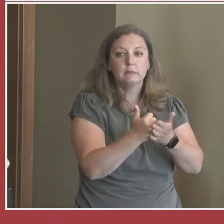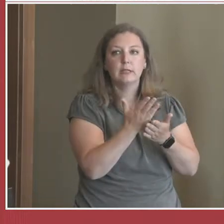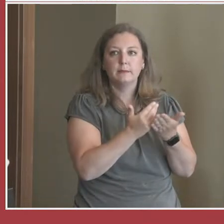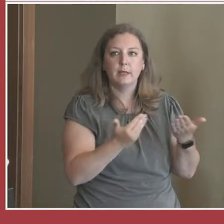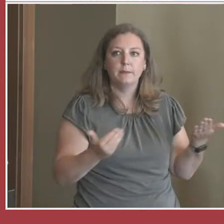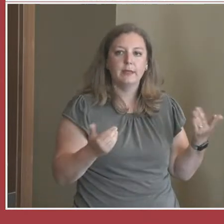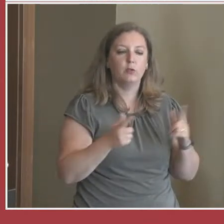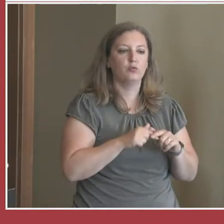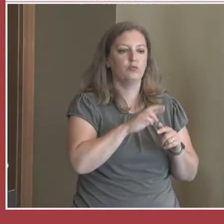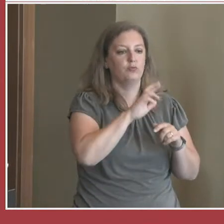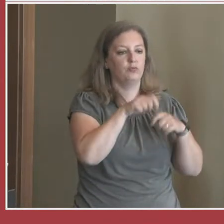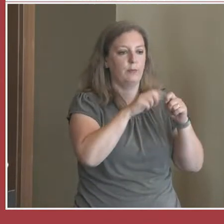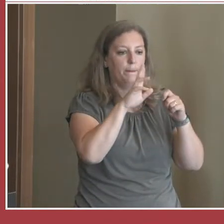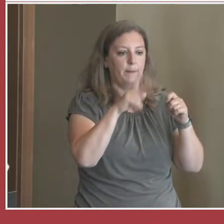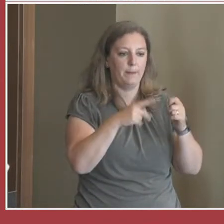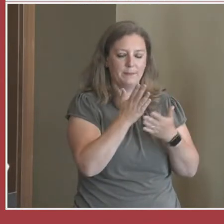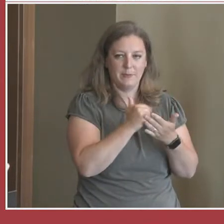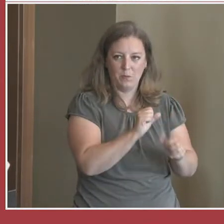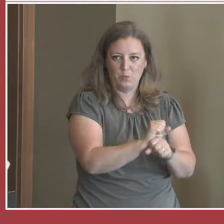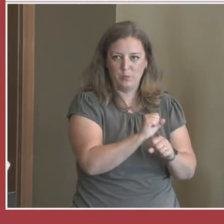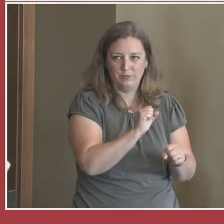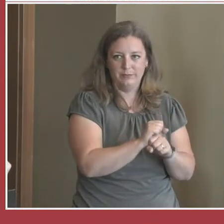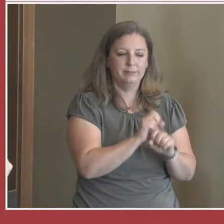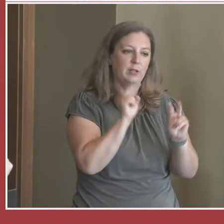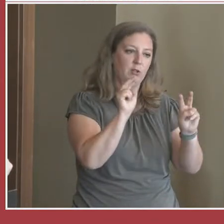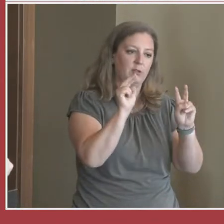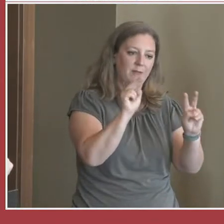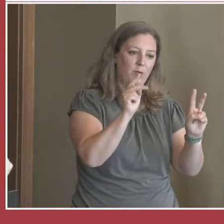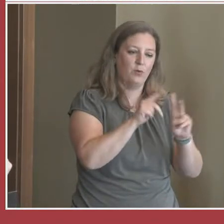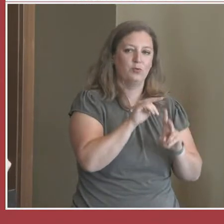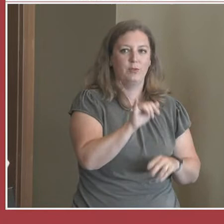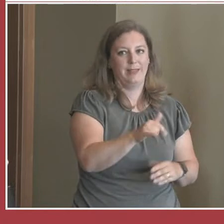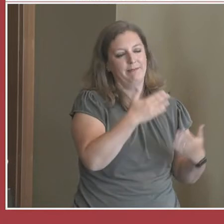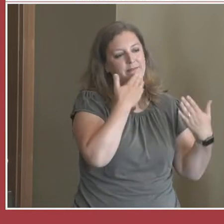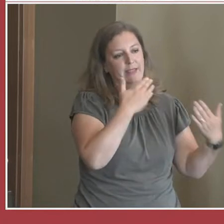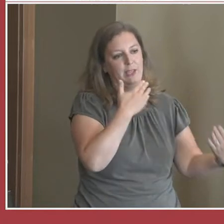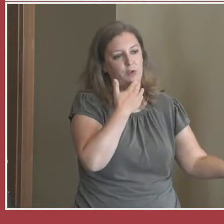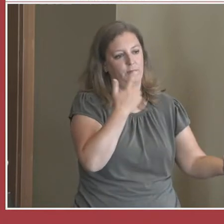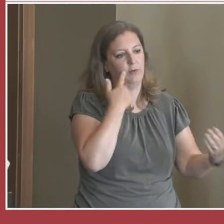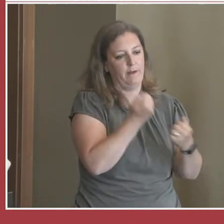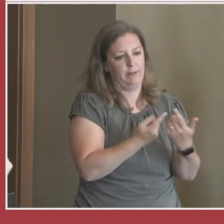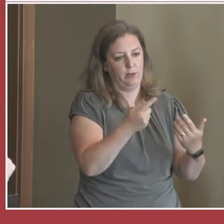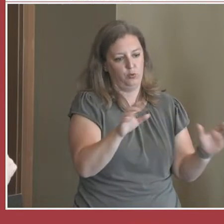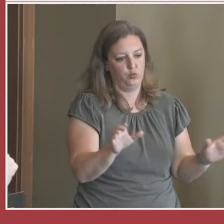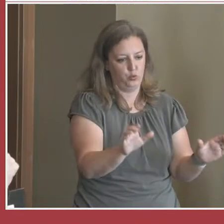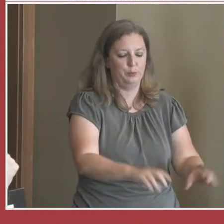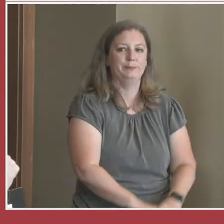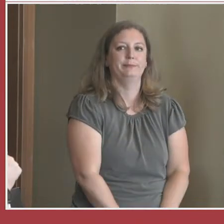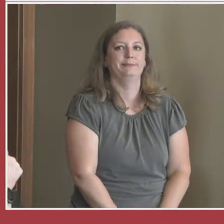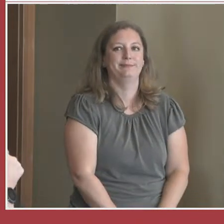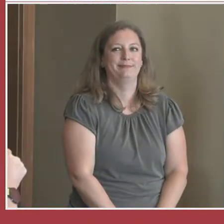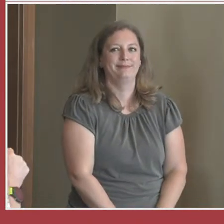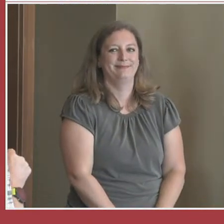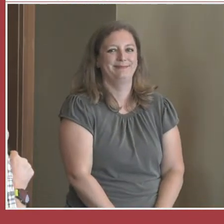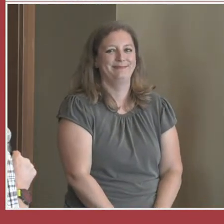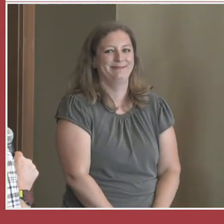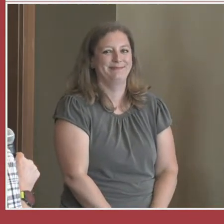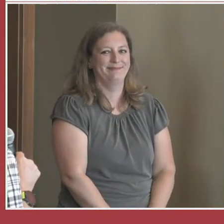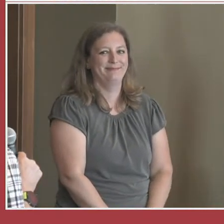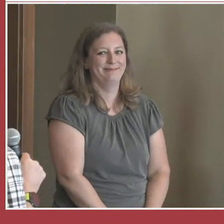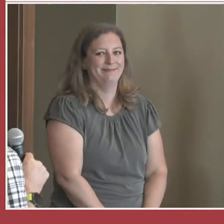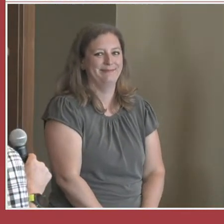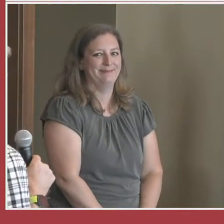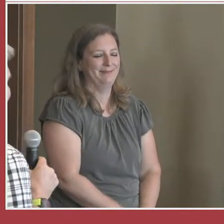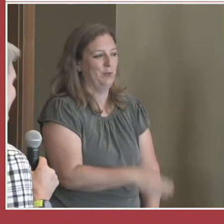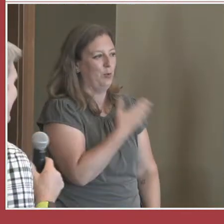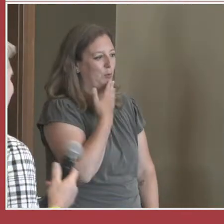and wrap up some work, and I'm looking forward to that. So thank you for everything you do. So, and good